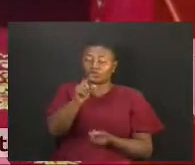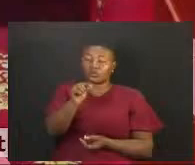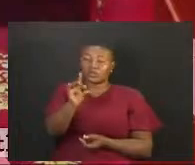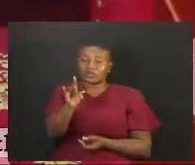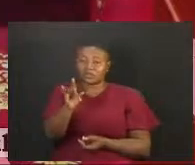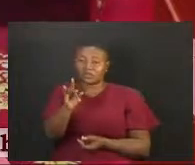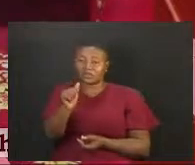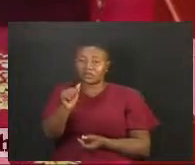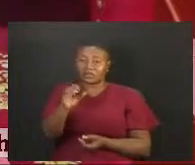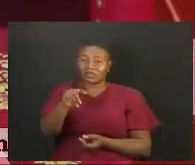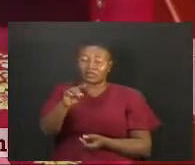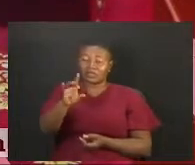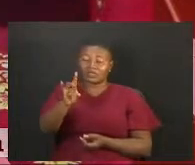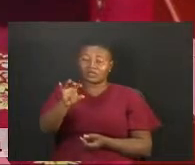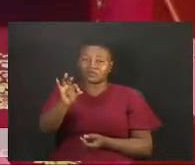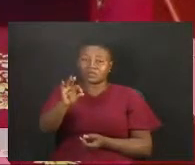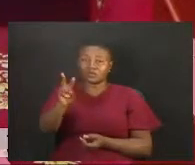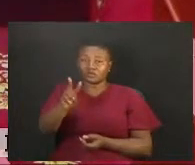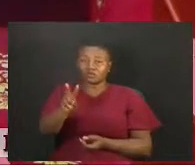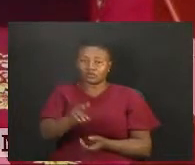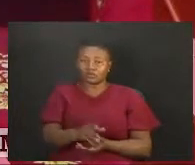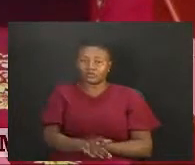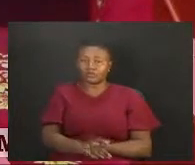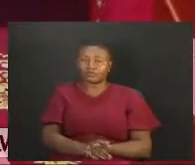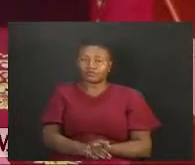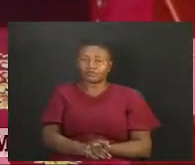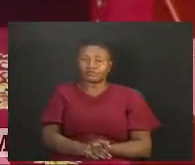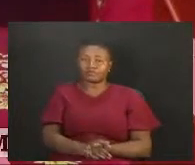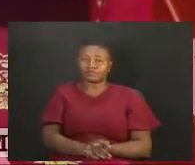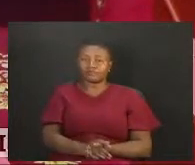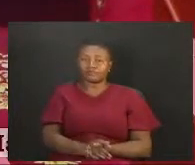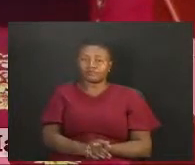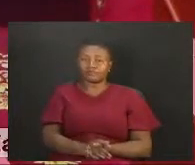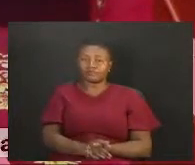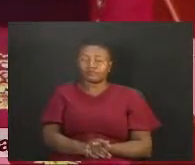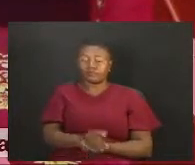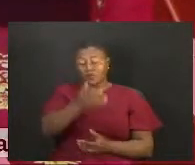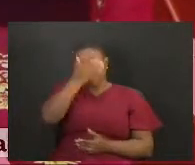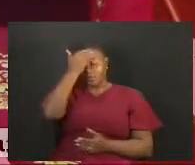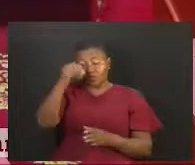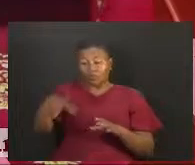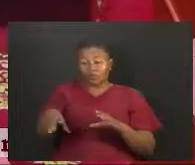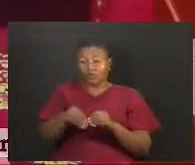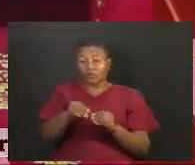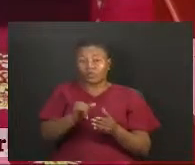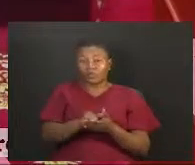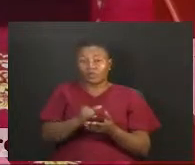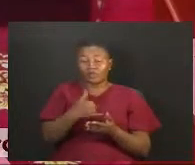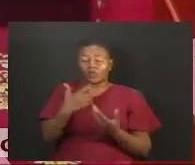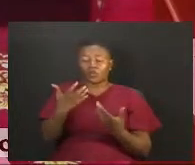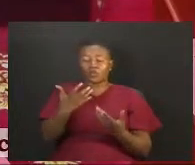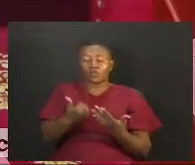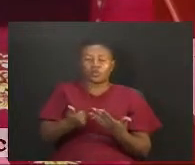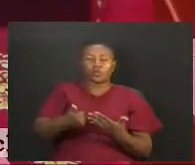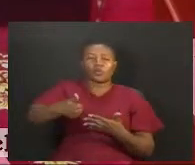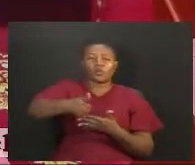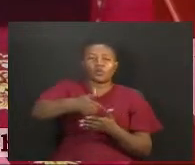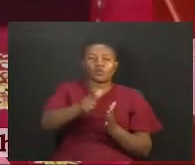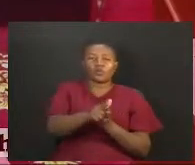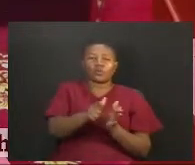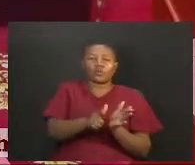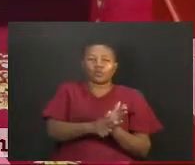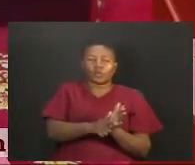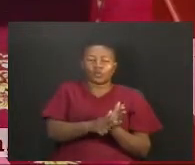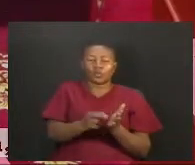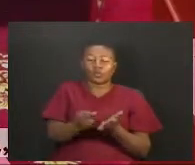into a comprehensive public financial management act. Mr. Speaker, I forgot to add that I will also be seeking amendment to the Revenue